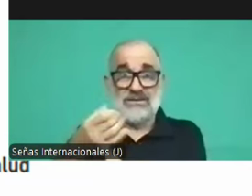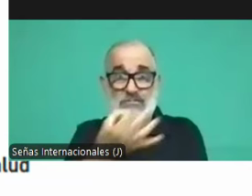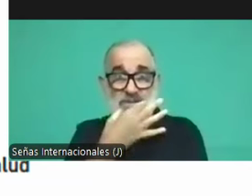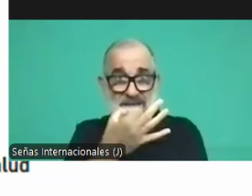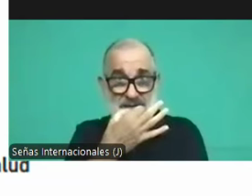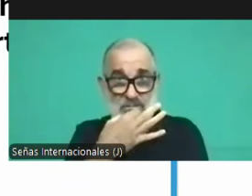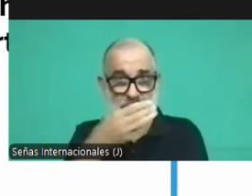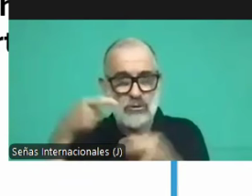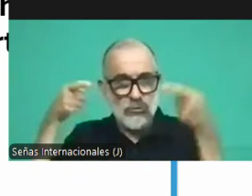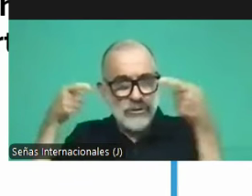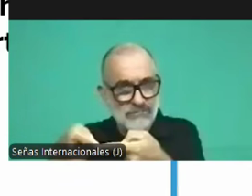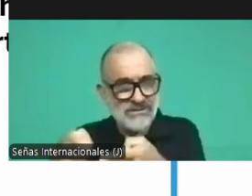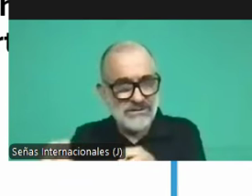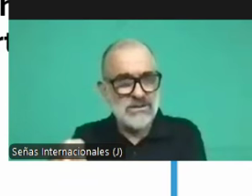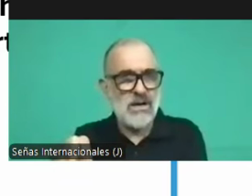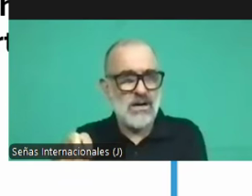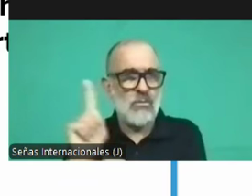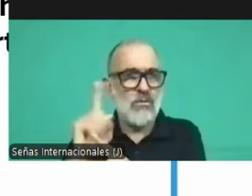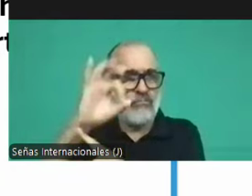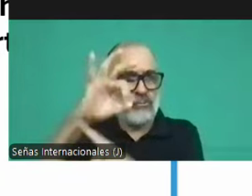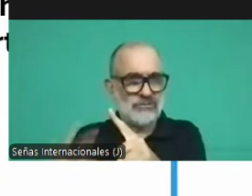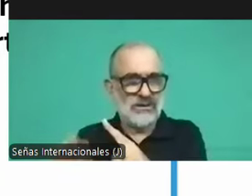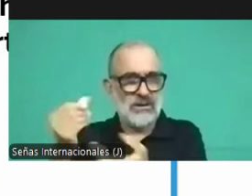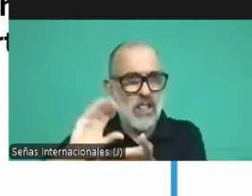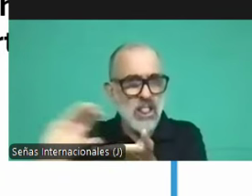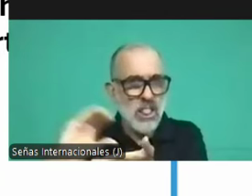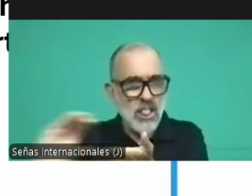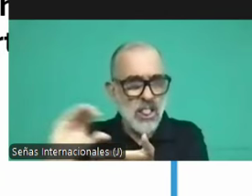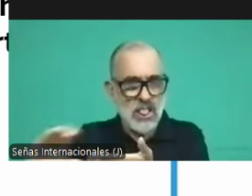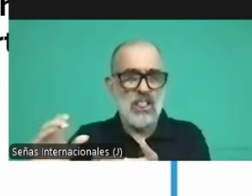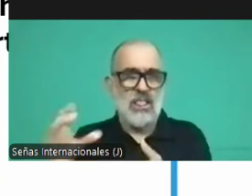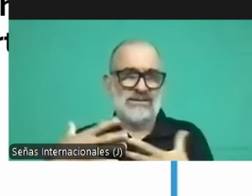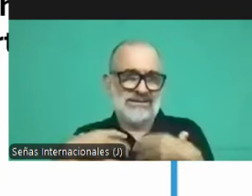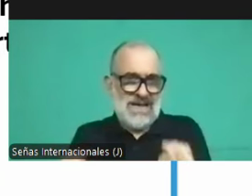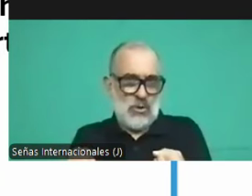be del gasto medicine de expenditure as a bolsillo en salud. percentage of out-of-pocket expenses in Eh, health.